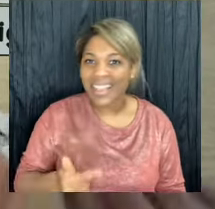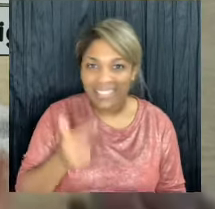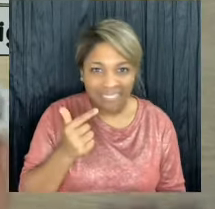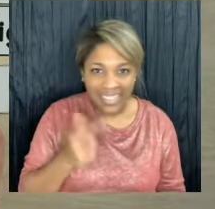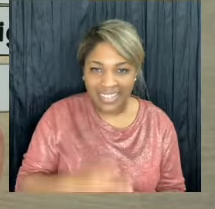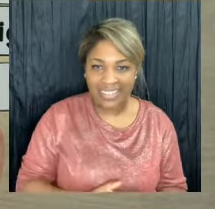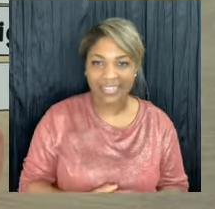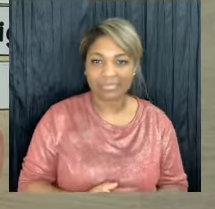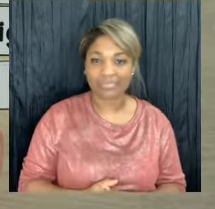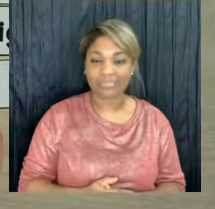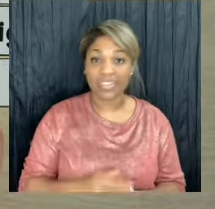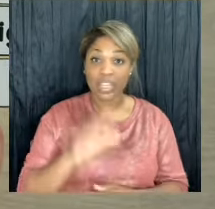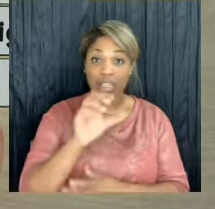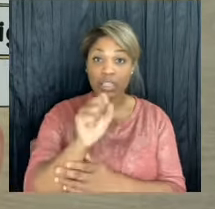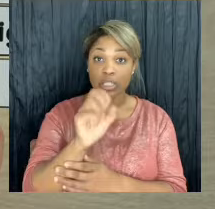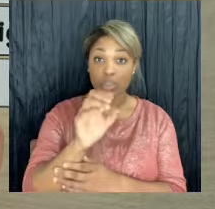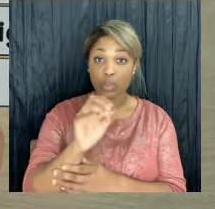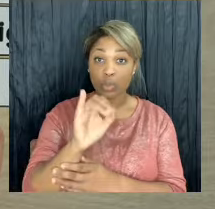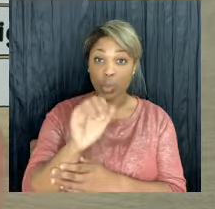Soil,